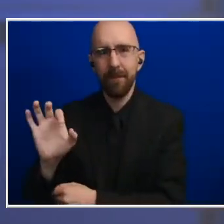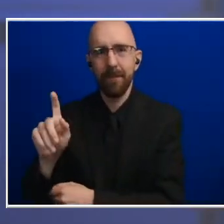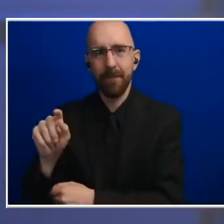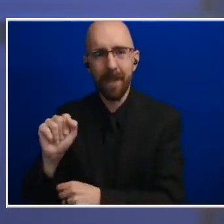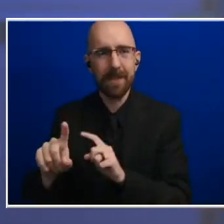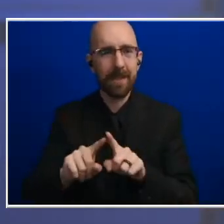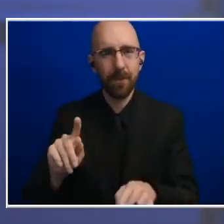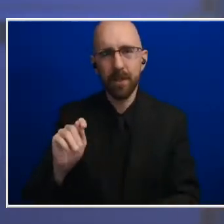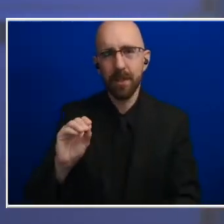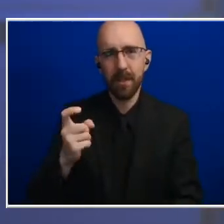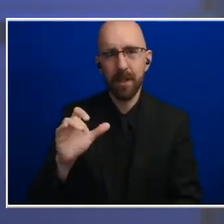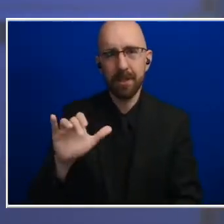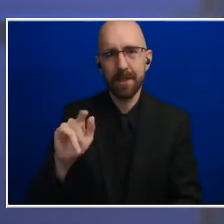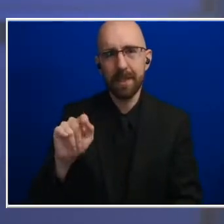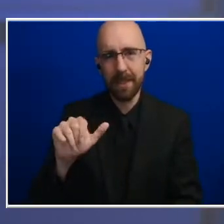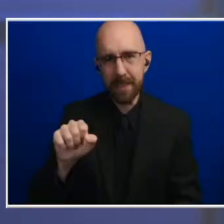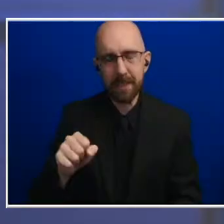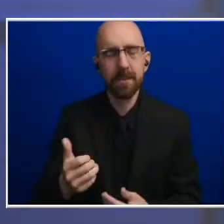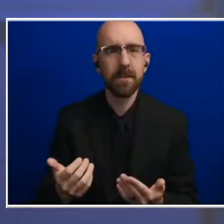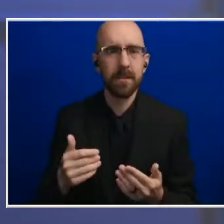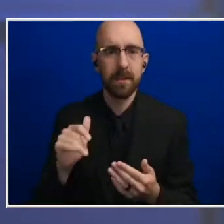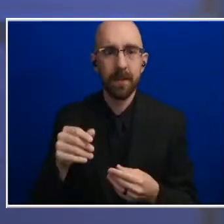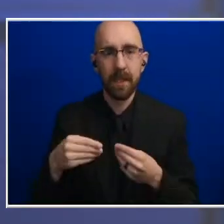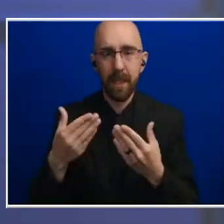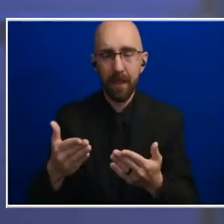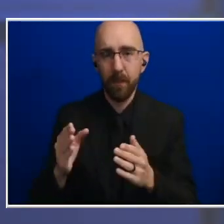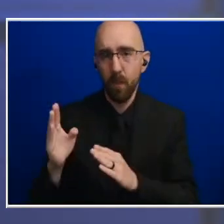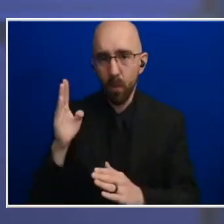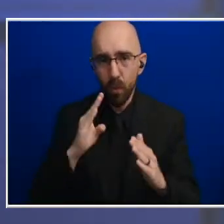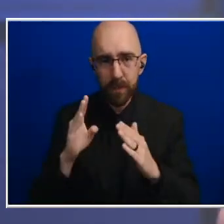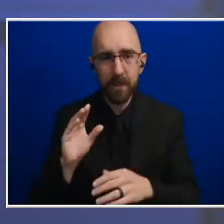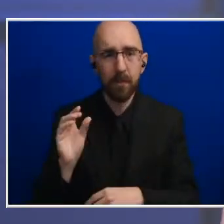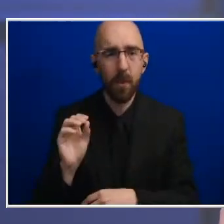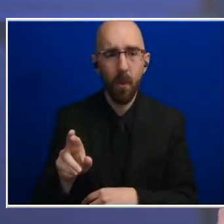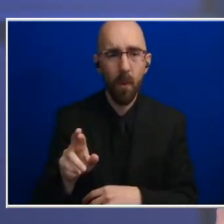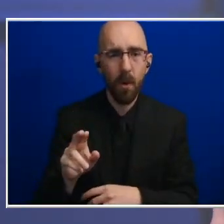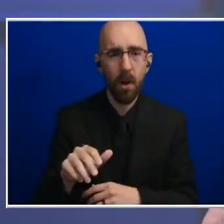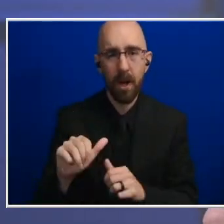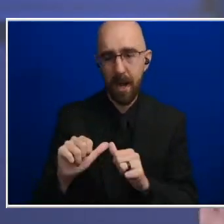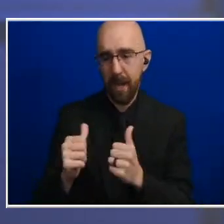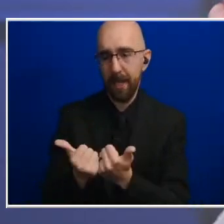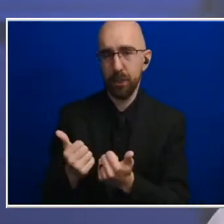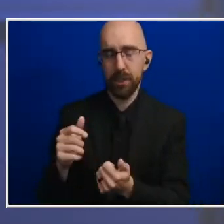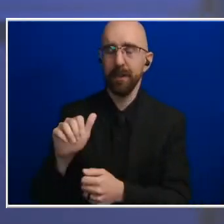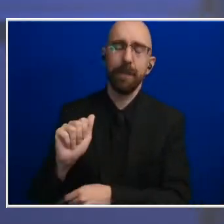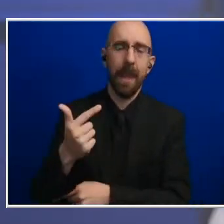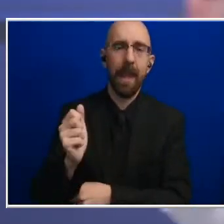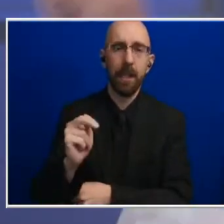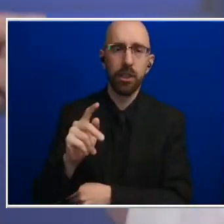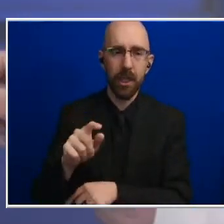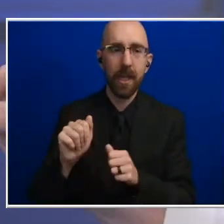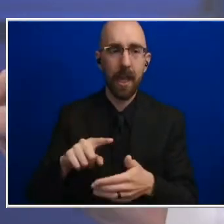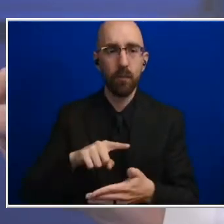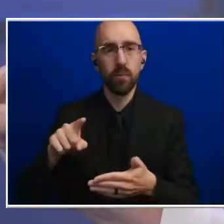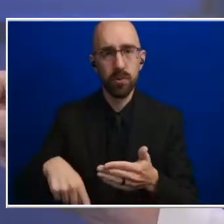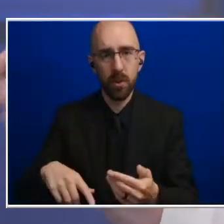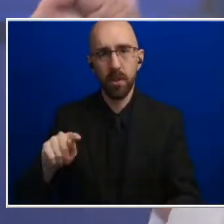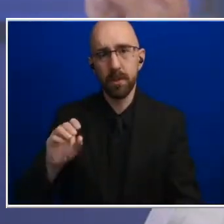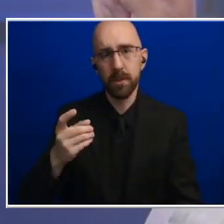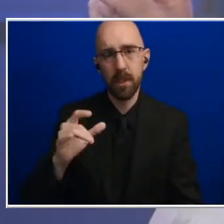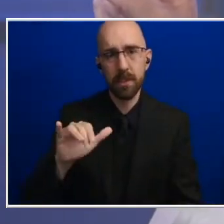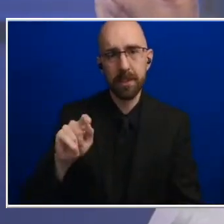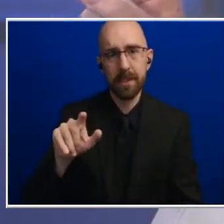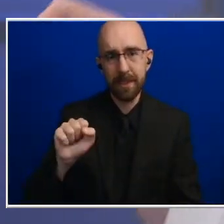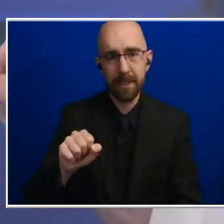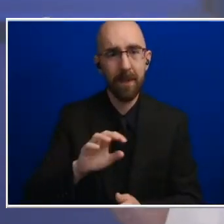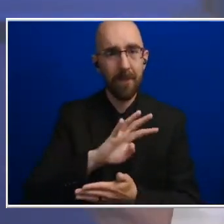a particularly worrisome or an agent that can result in toxicities, you're sending them 4 hours away